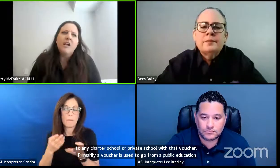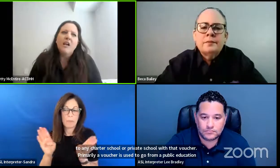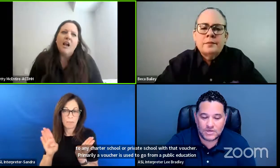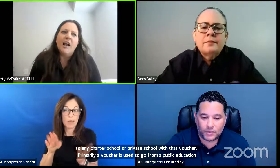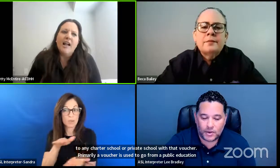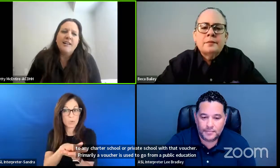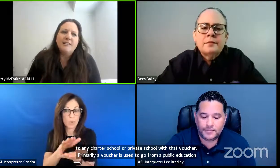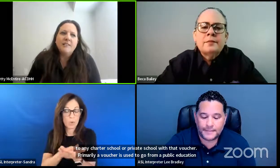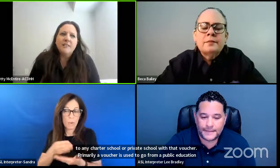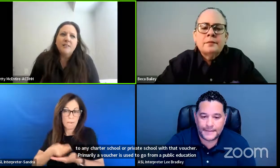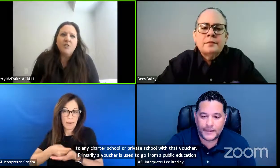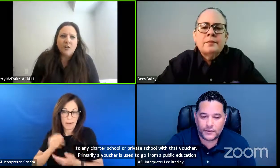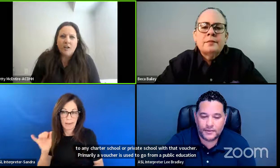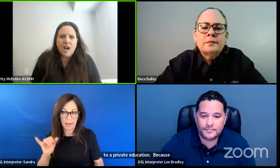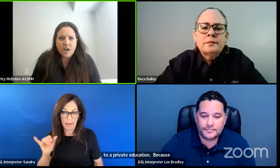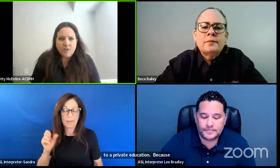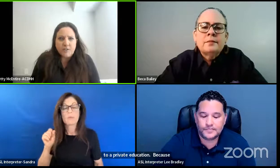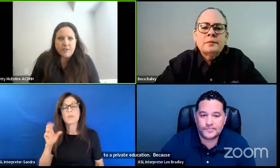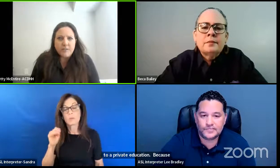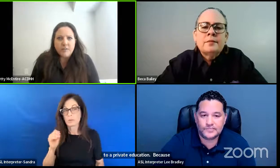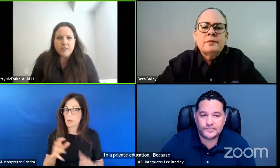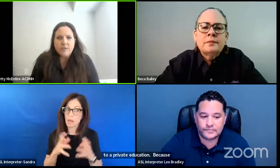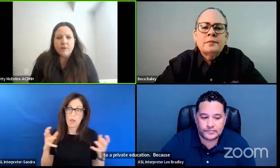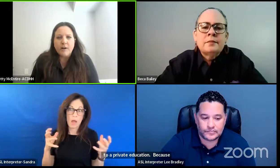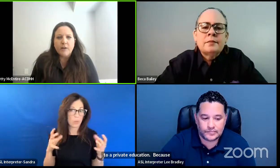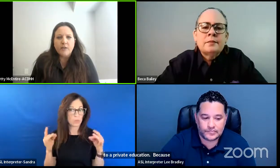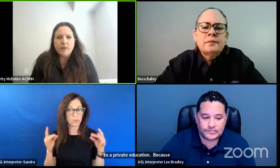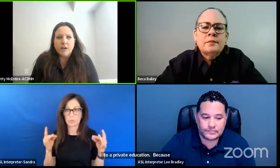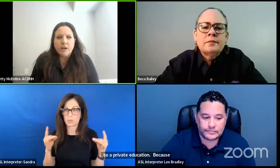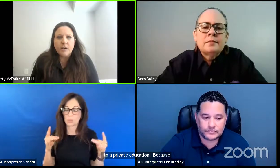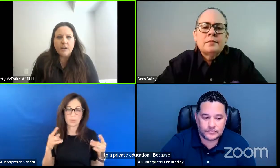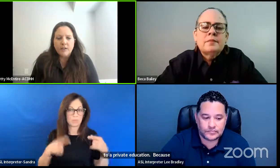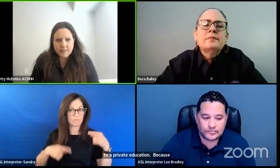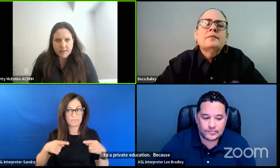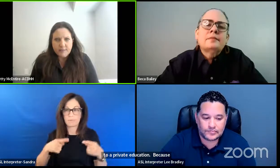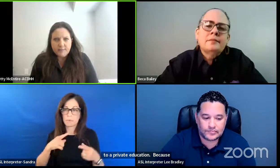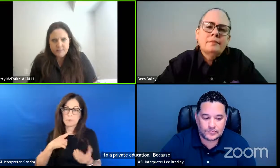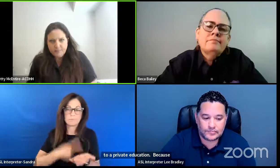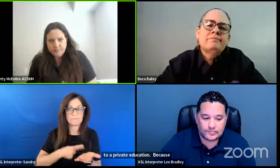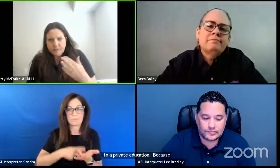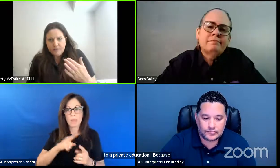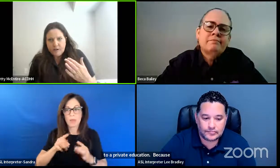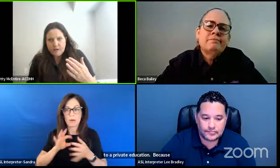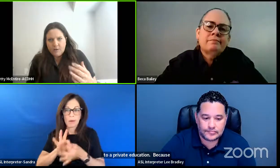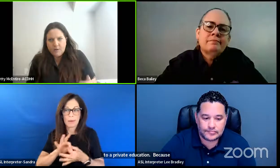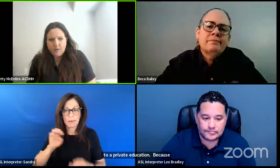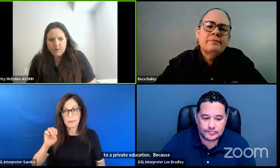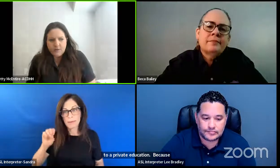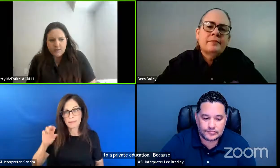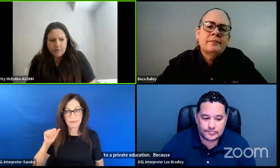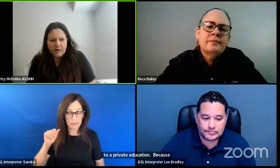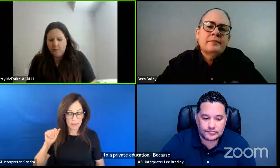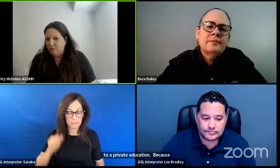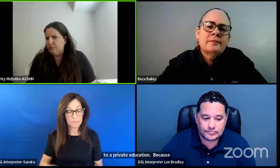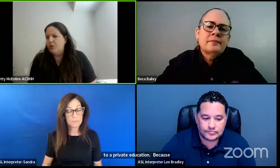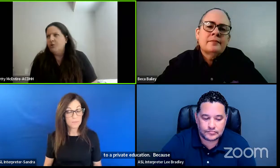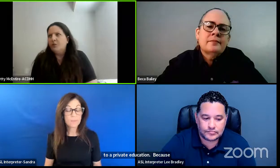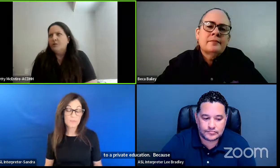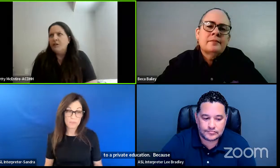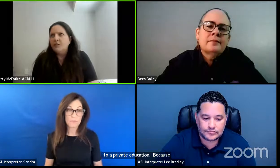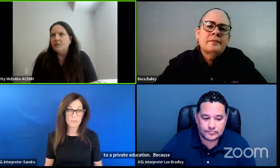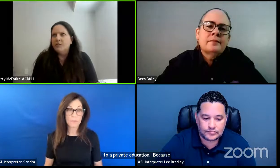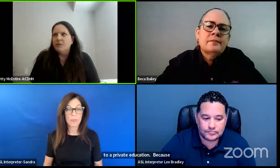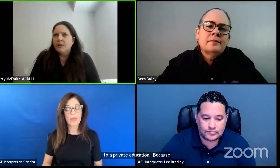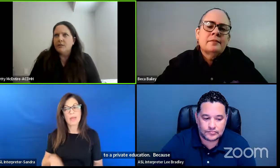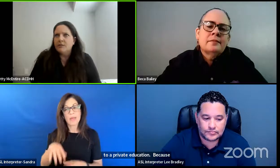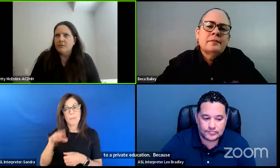So, and there's a lot of controversies around ESAs. The voters about